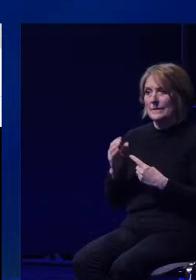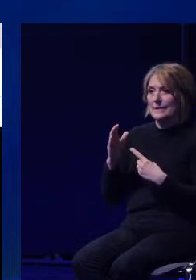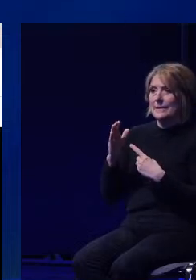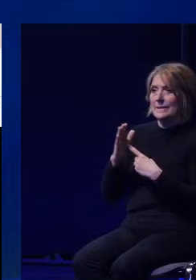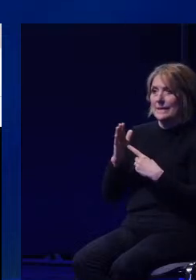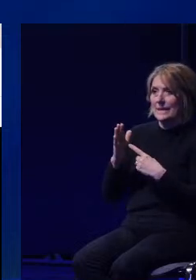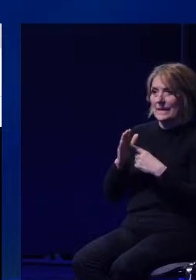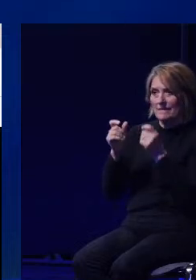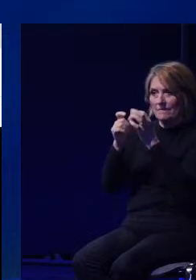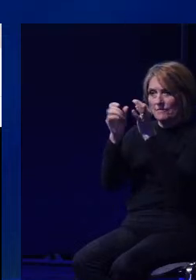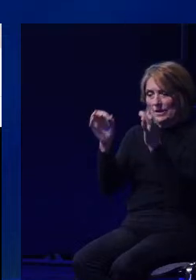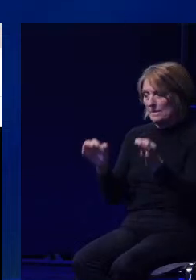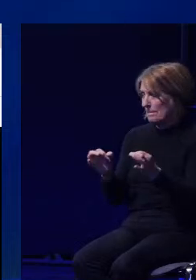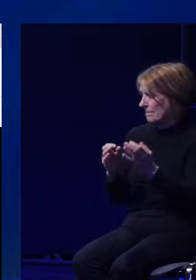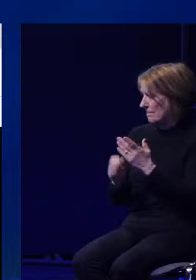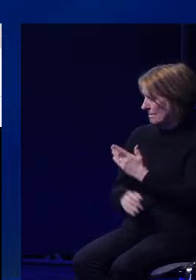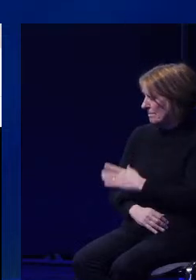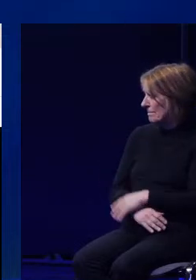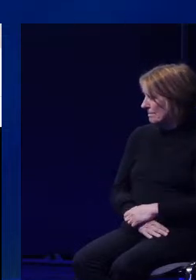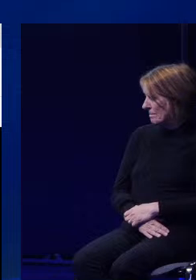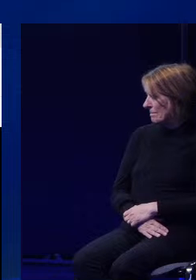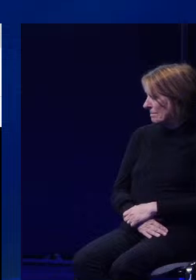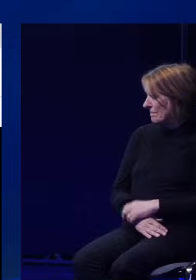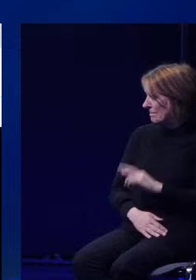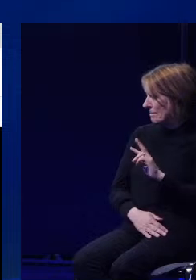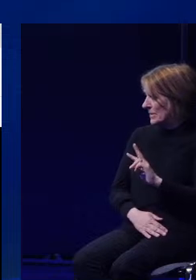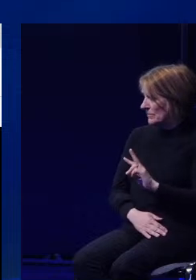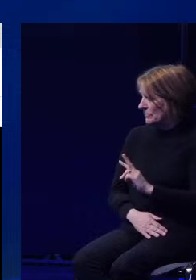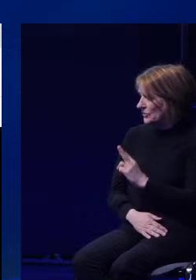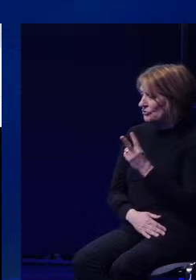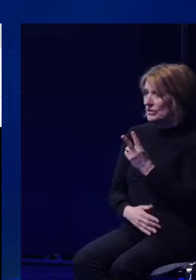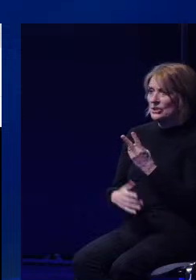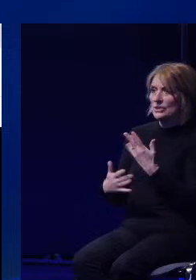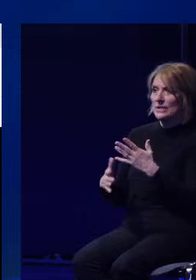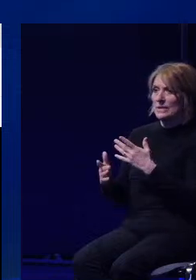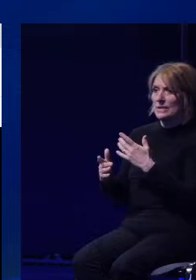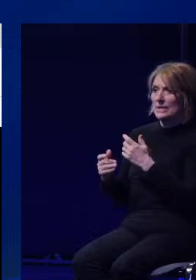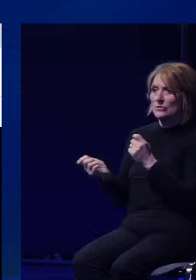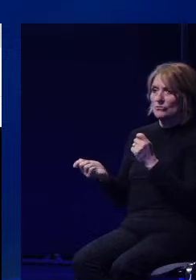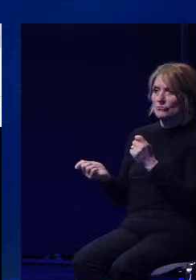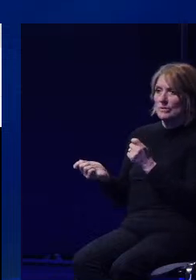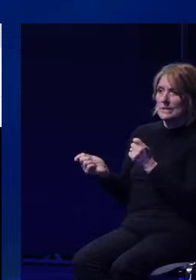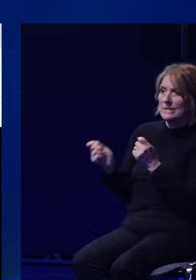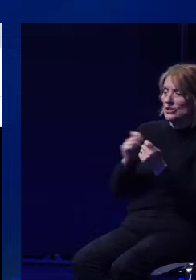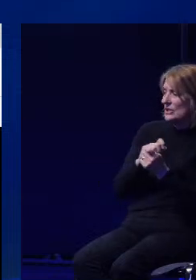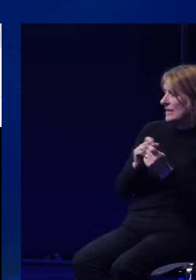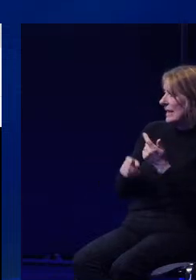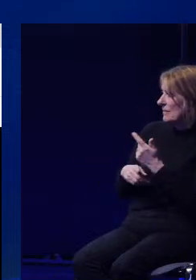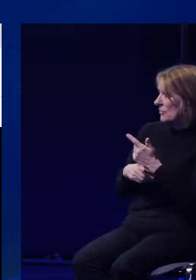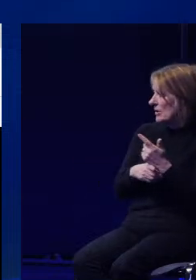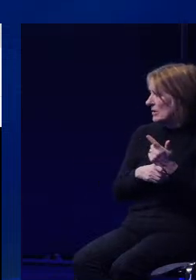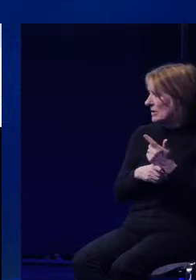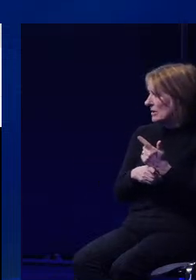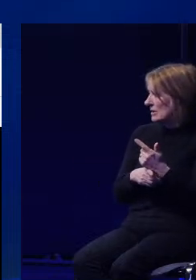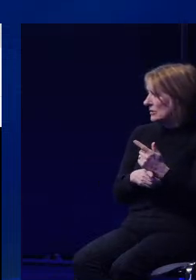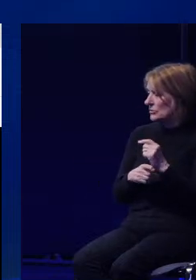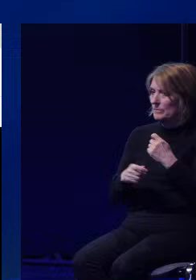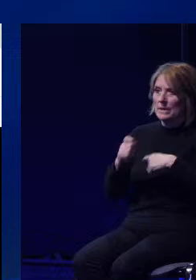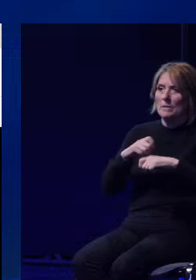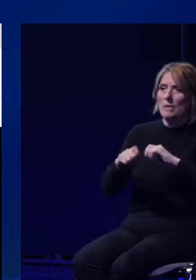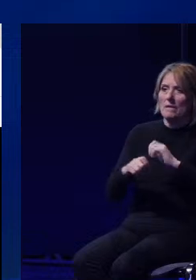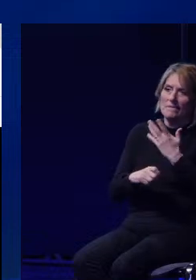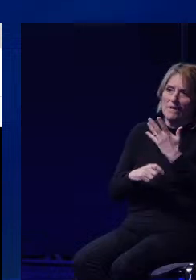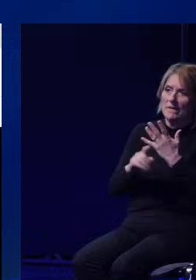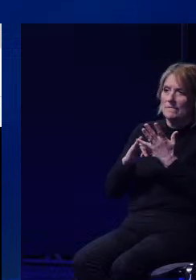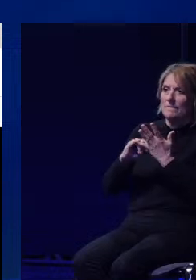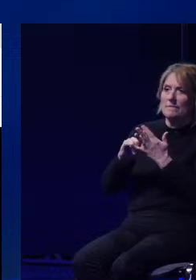here. And now I'm going to transition the camera to where I want it to be, say, 5 seconds later at this